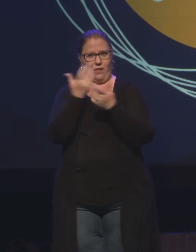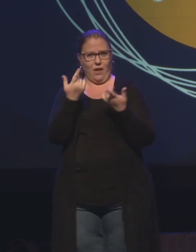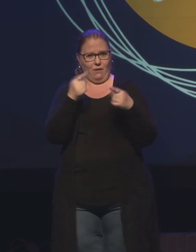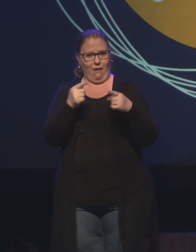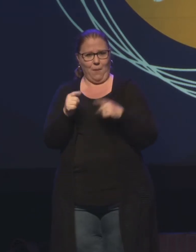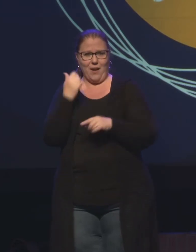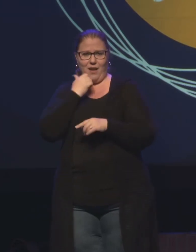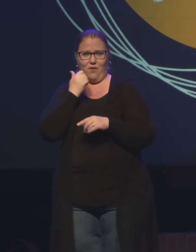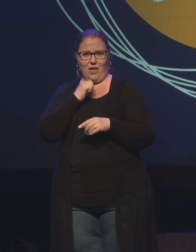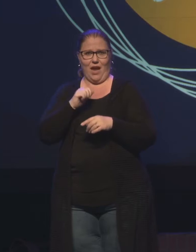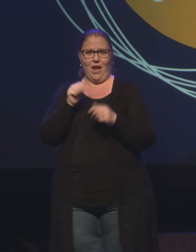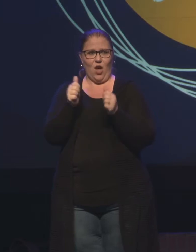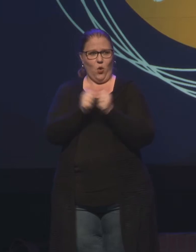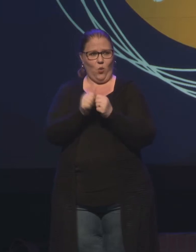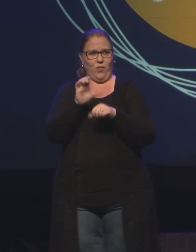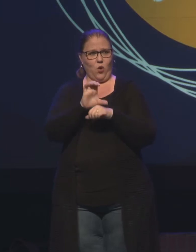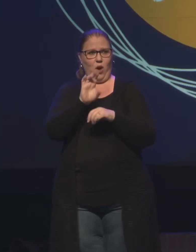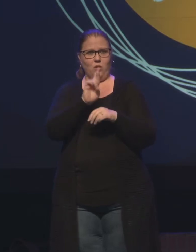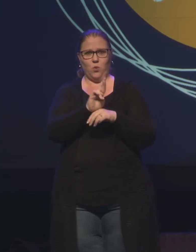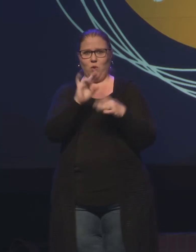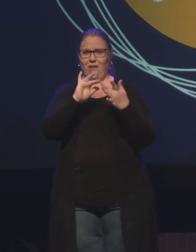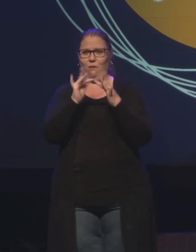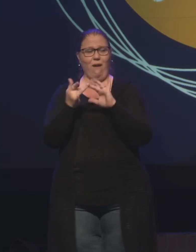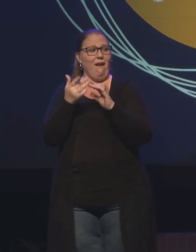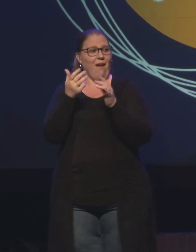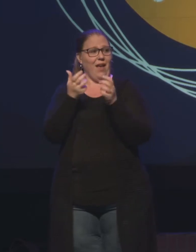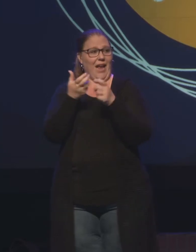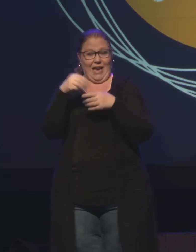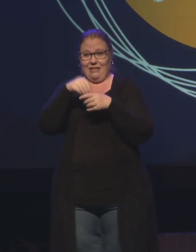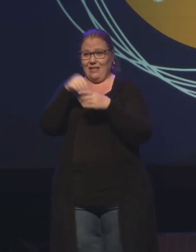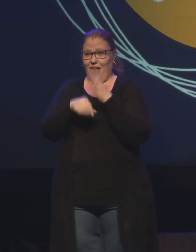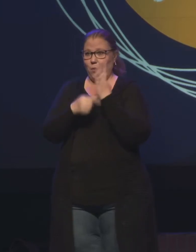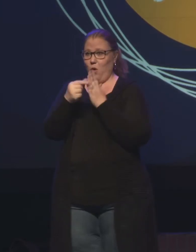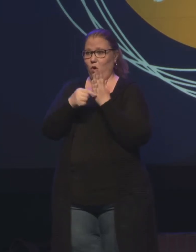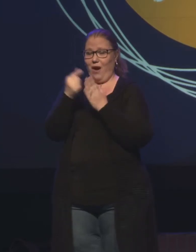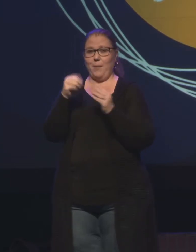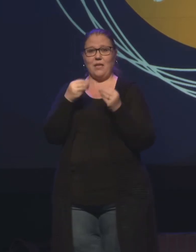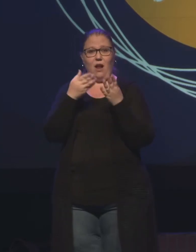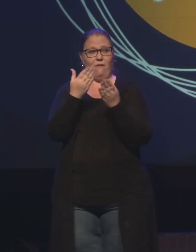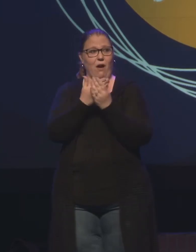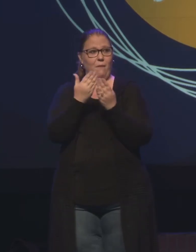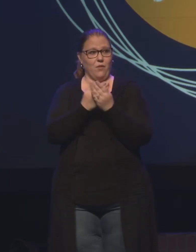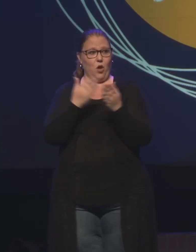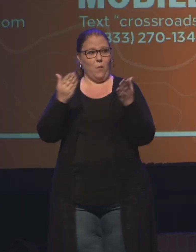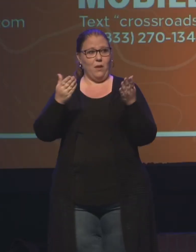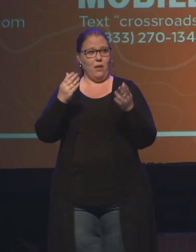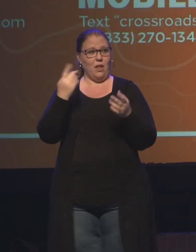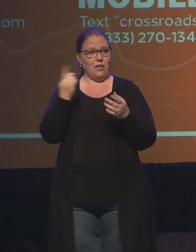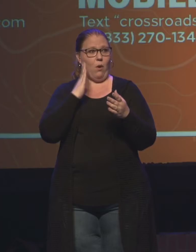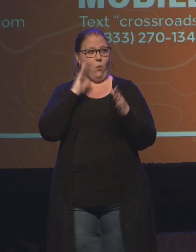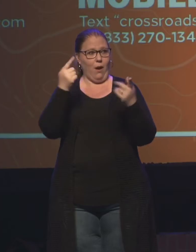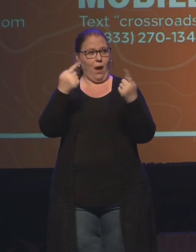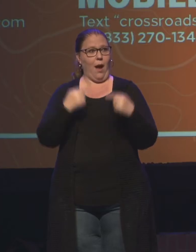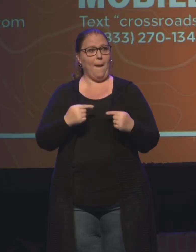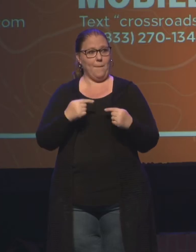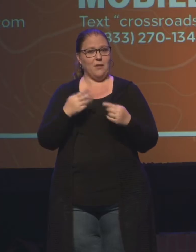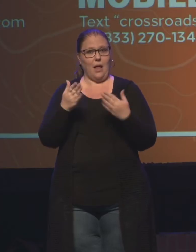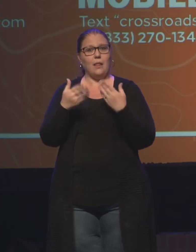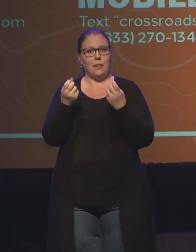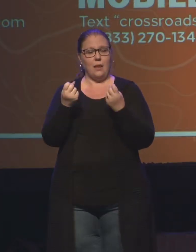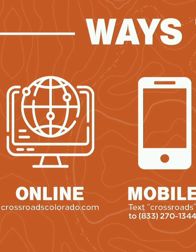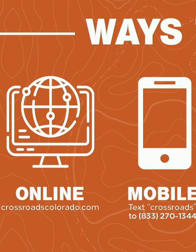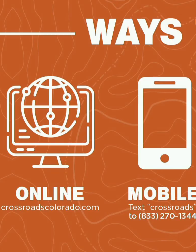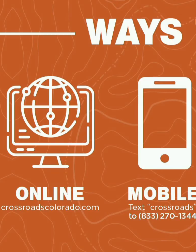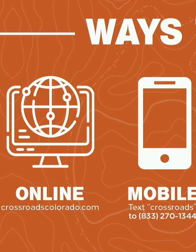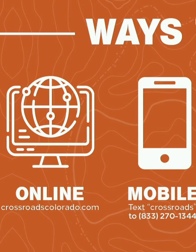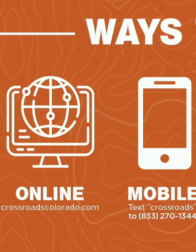Network. Inside the program is an offering envelope, and our hosts are going to come around in just a minute. There are a lot of easy ways to give.